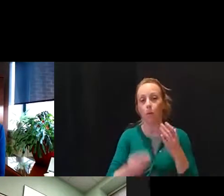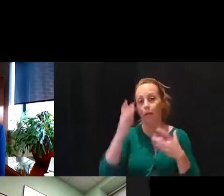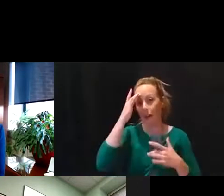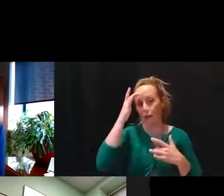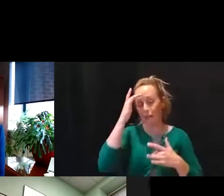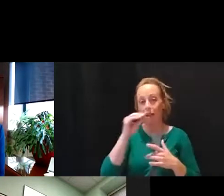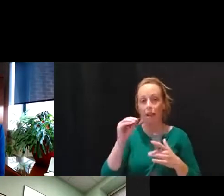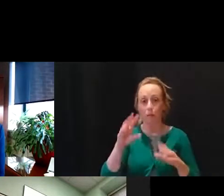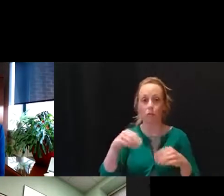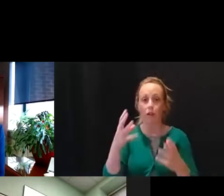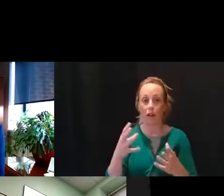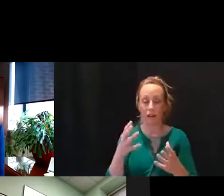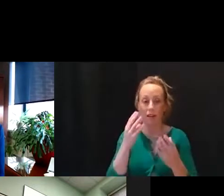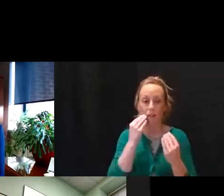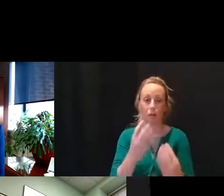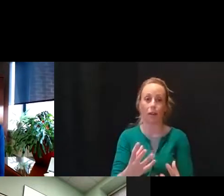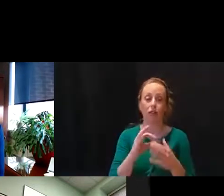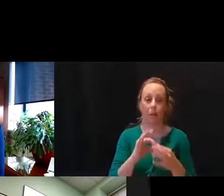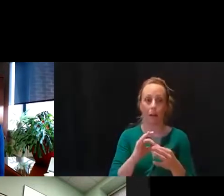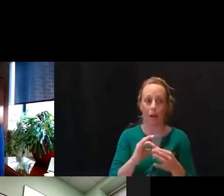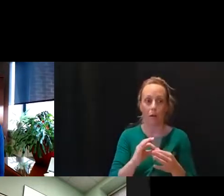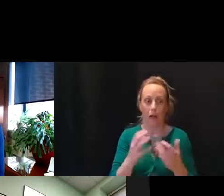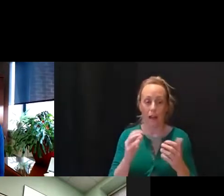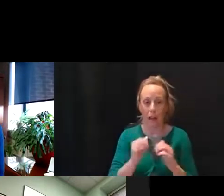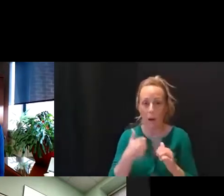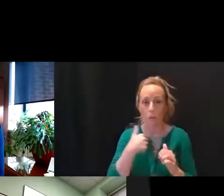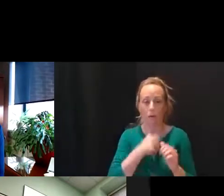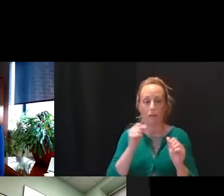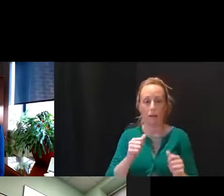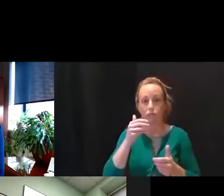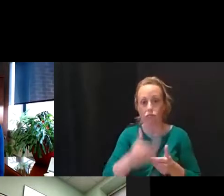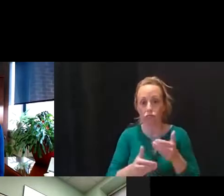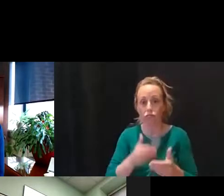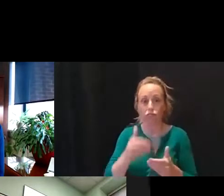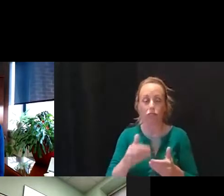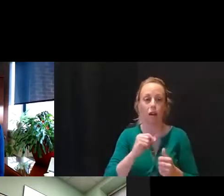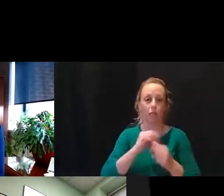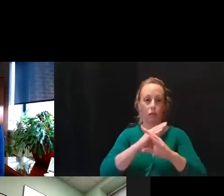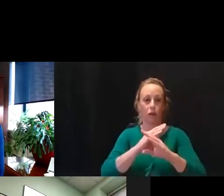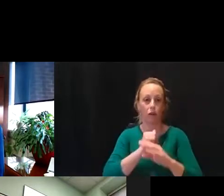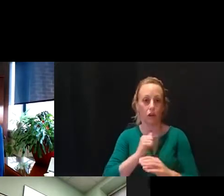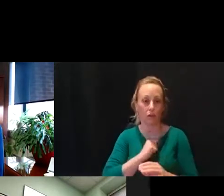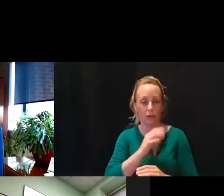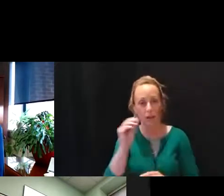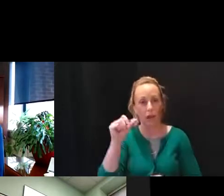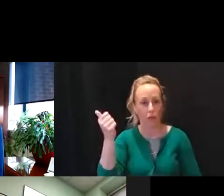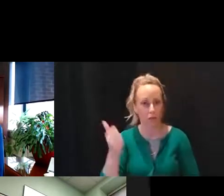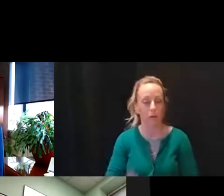information about steps we as individuals can take to protect ourselves and others.